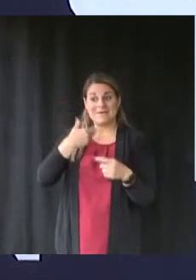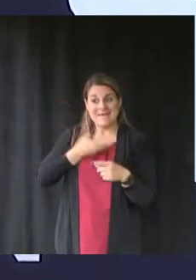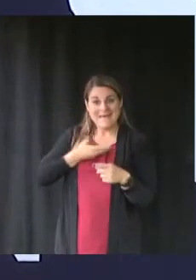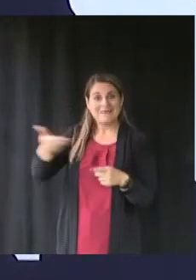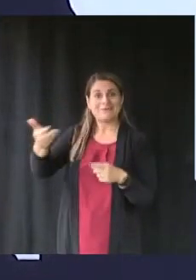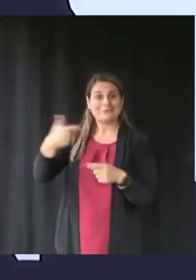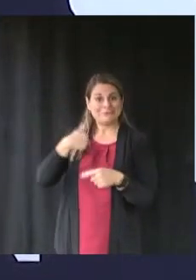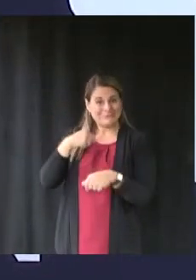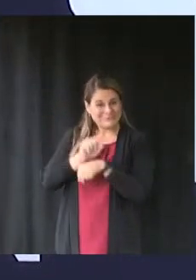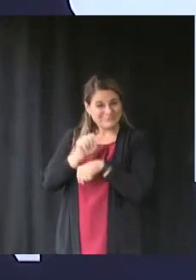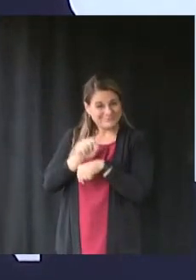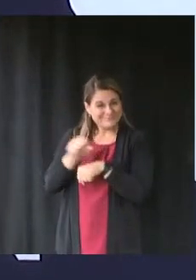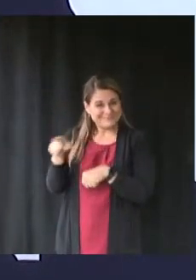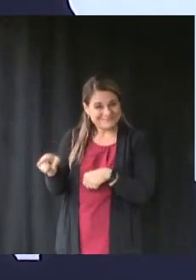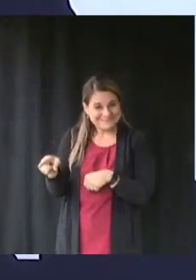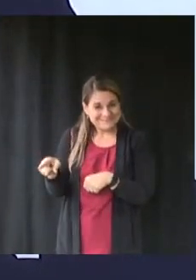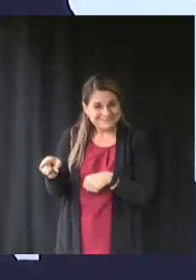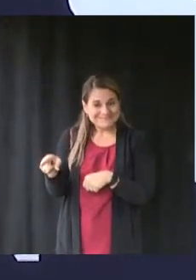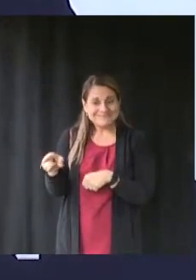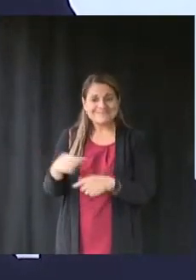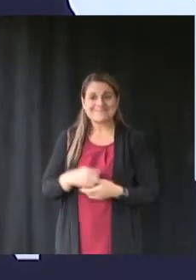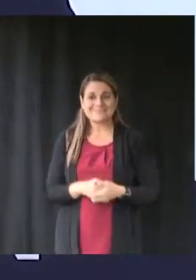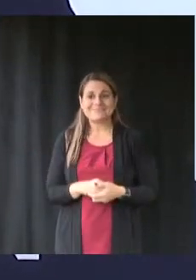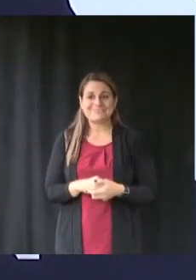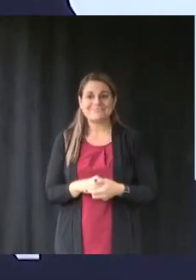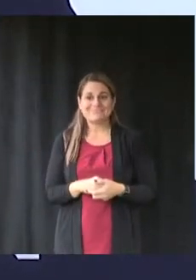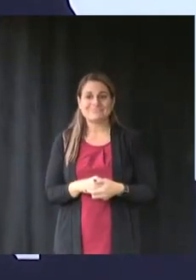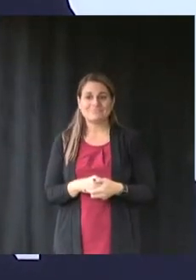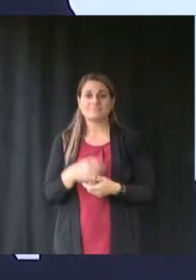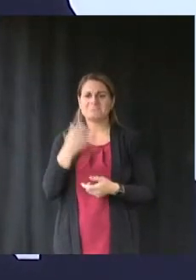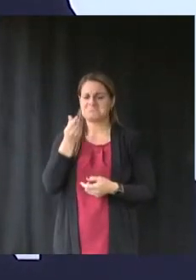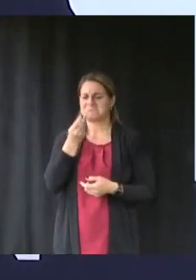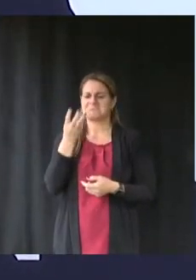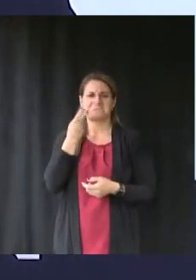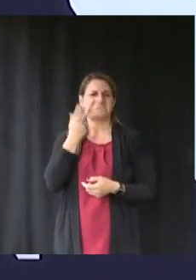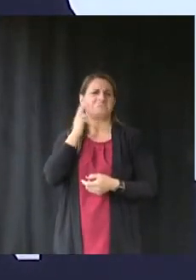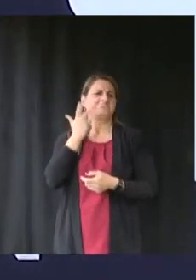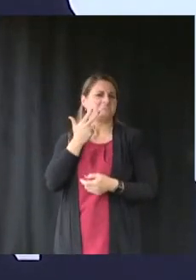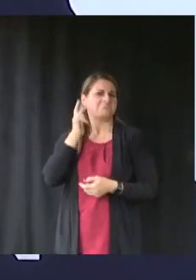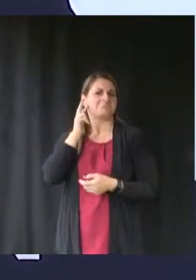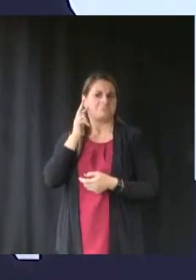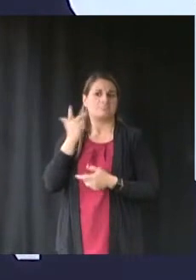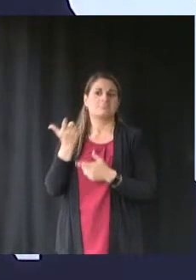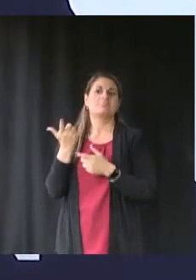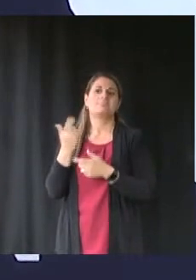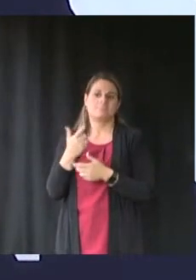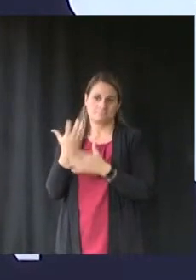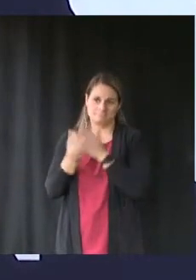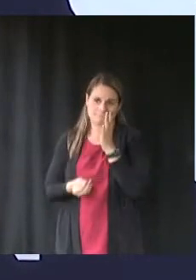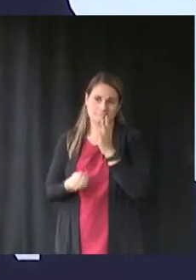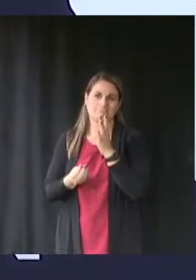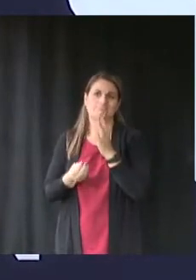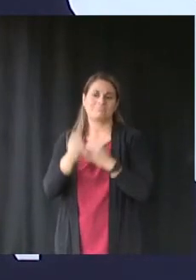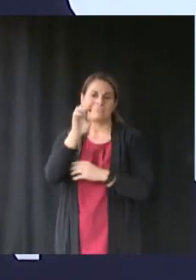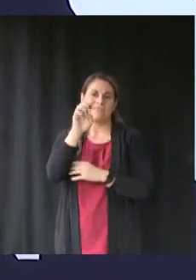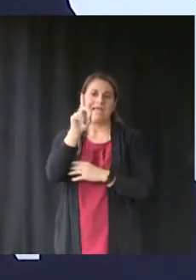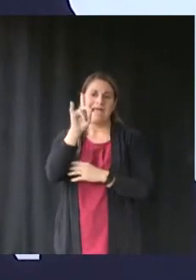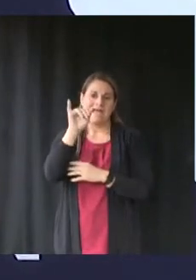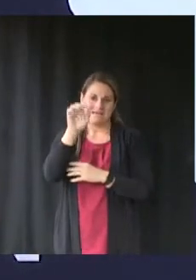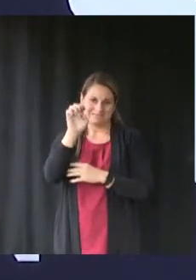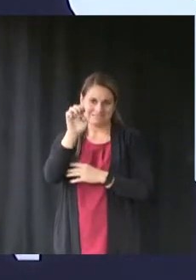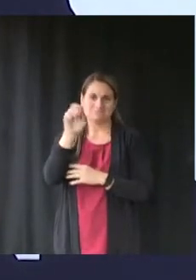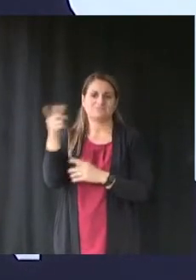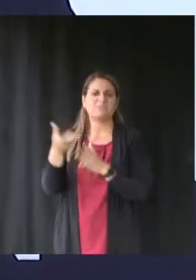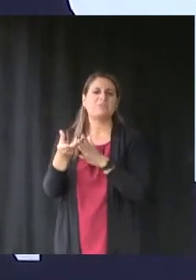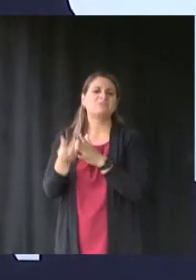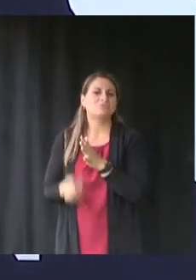staff. And if just a couple of days ago, after a long illness, Eddie Mann, my chief of staff of the Senate office, passed away. And so I want